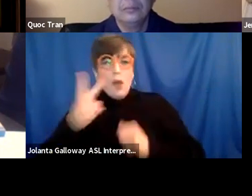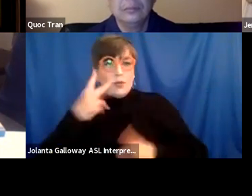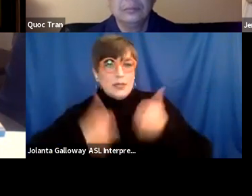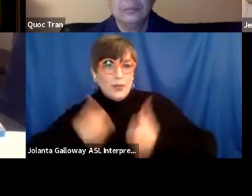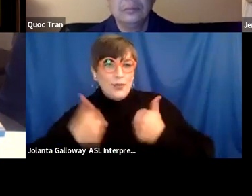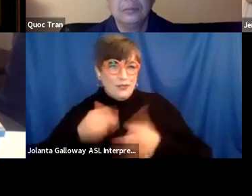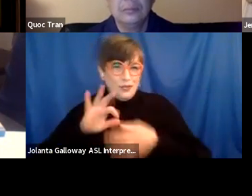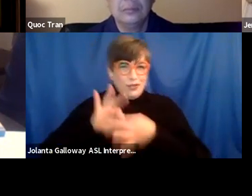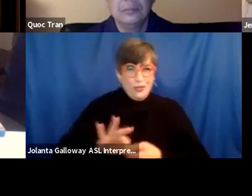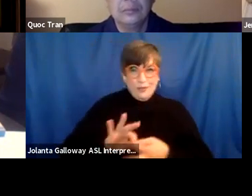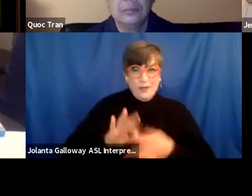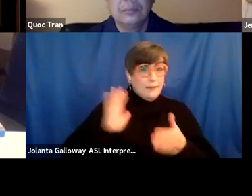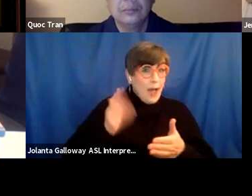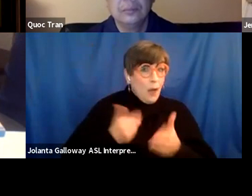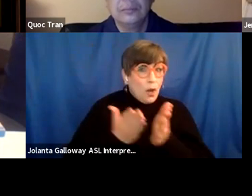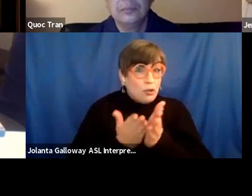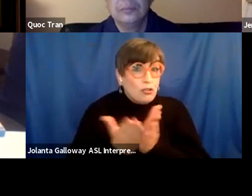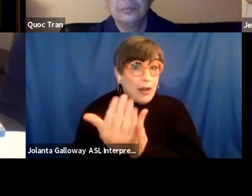goal around transparency.